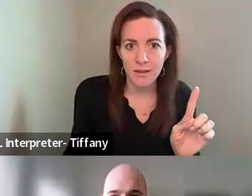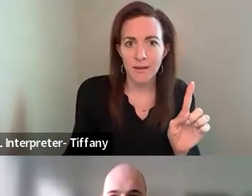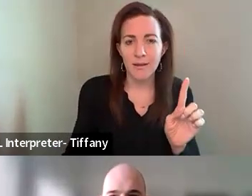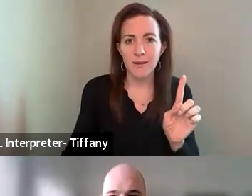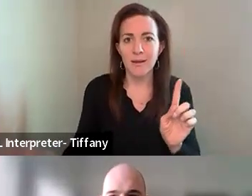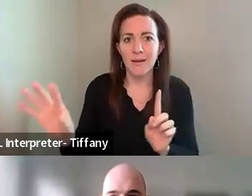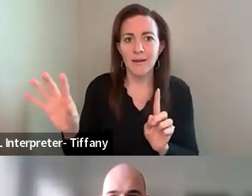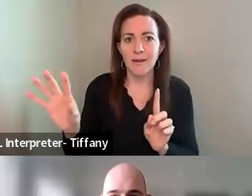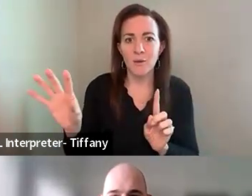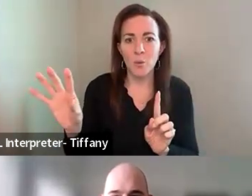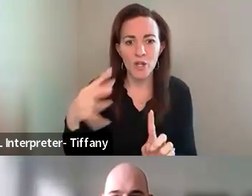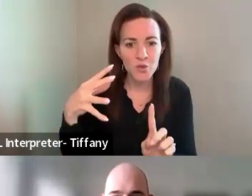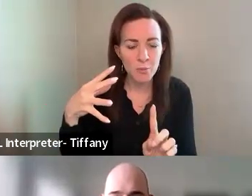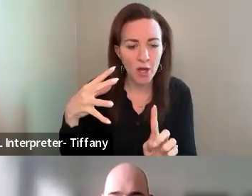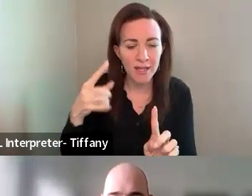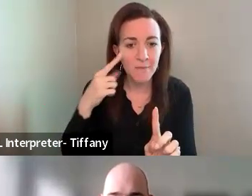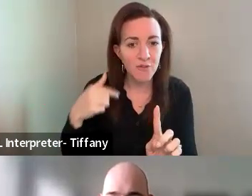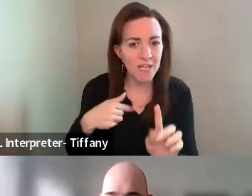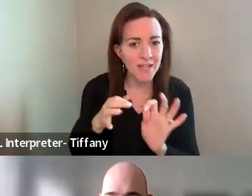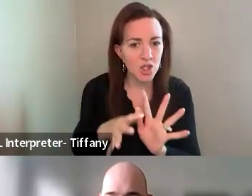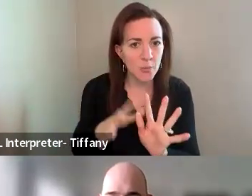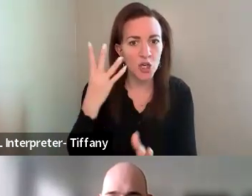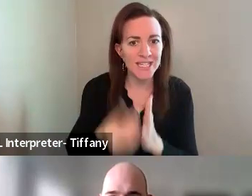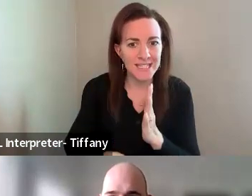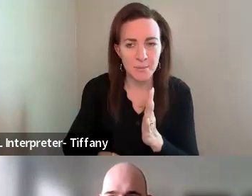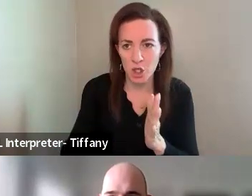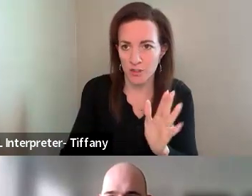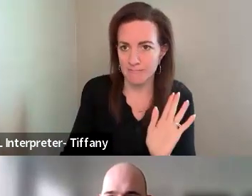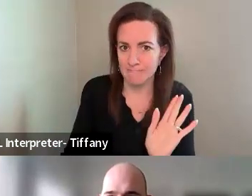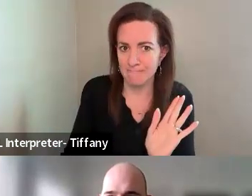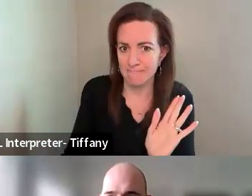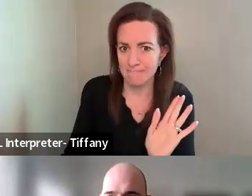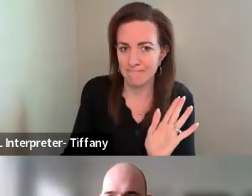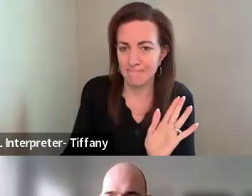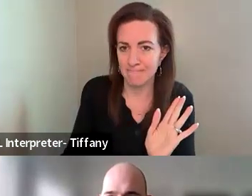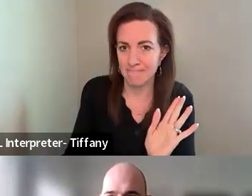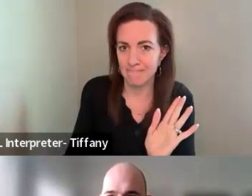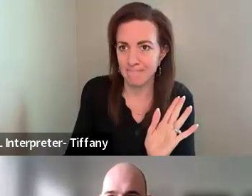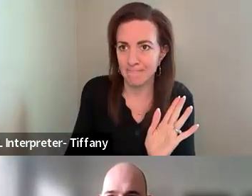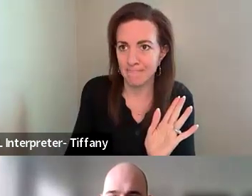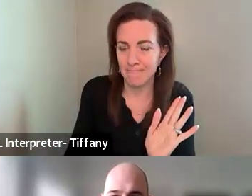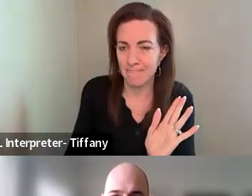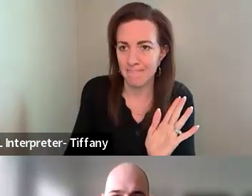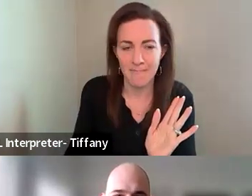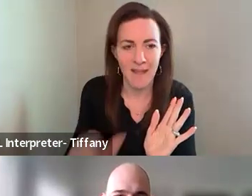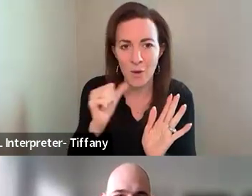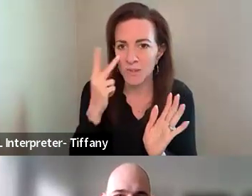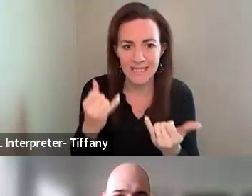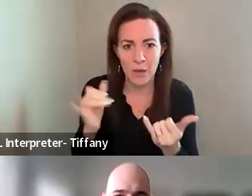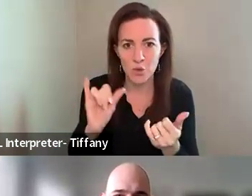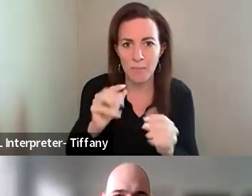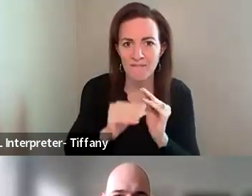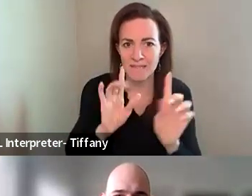Is it he spotlighted for you guys? When you spotlight him for me, the interpreter, he disappeared. Okay, because I don't see him now either. So let me